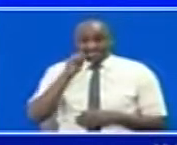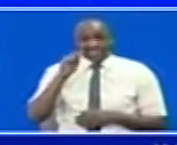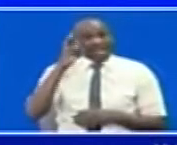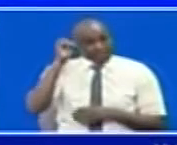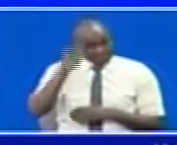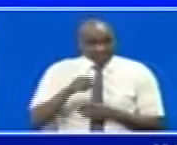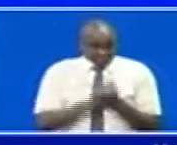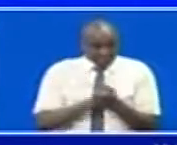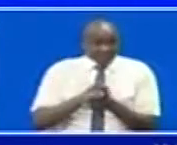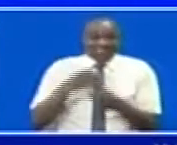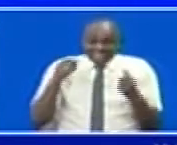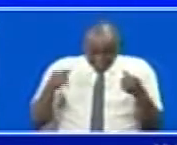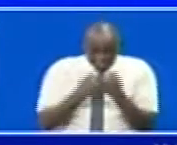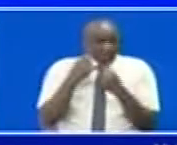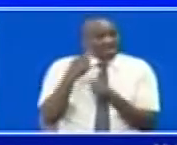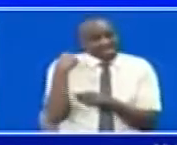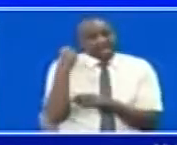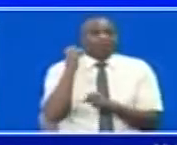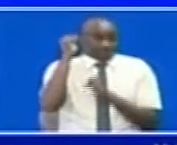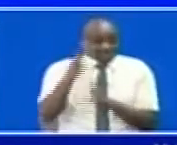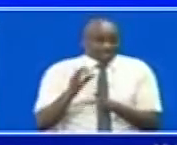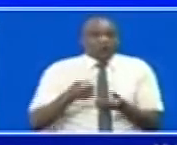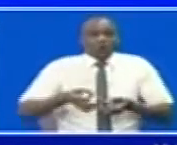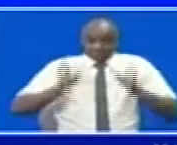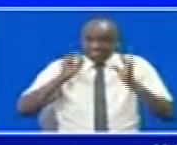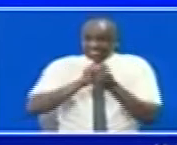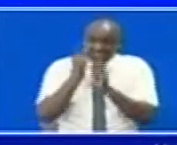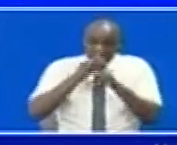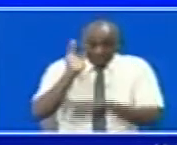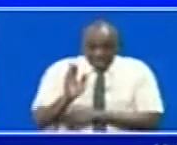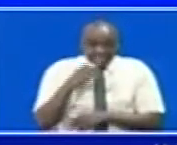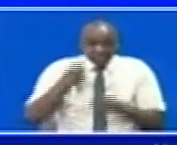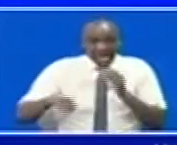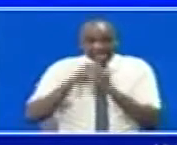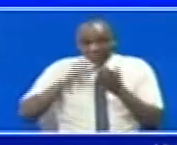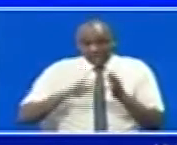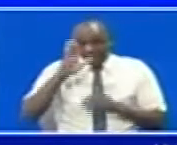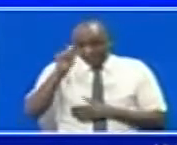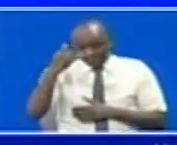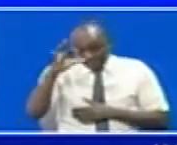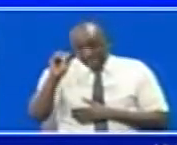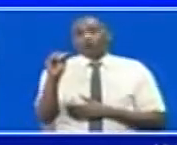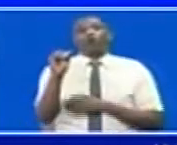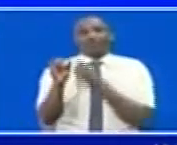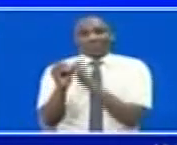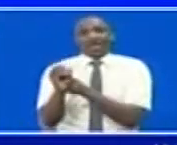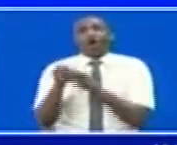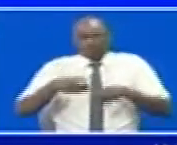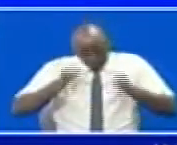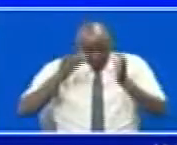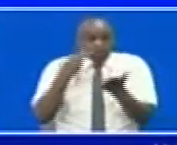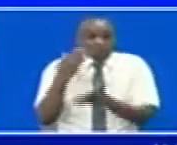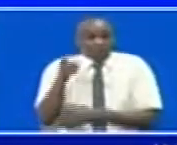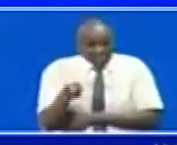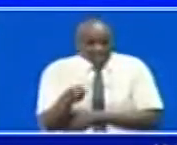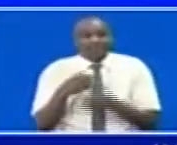Ferdinand Waititu is the latest politician to officially change his name by adding the name Baba Yao in his official documents